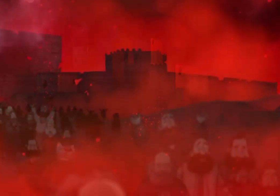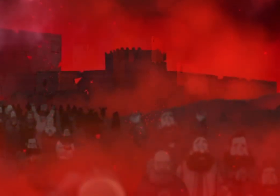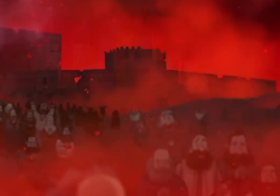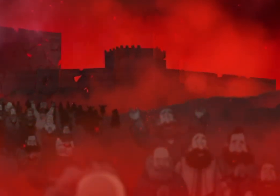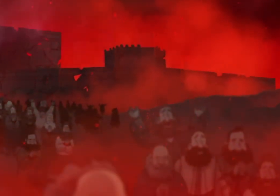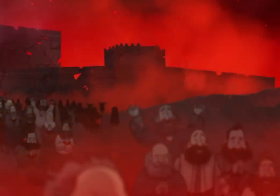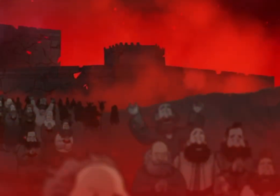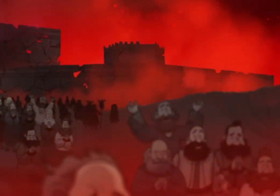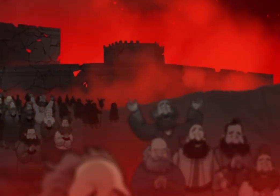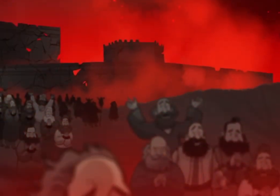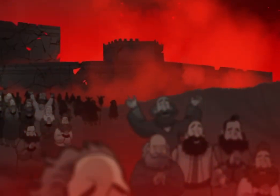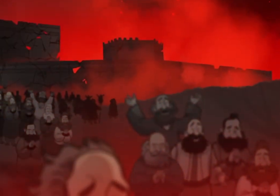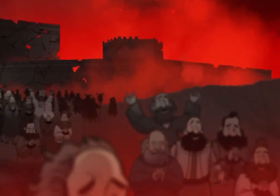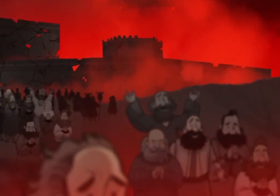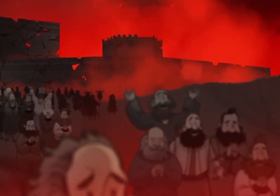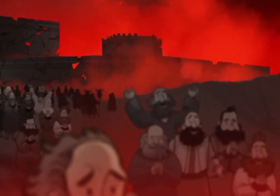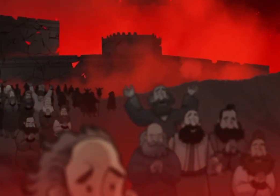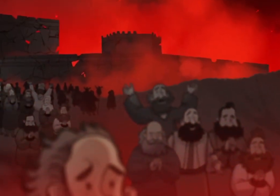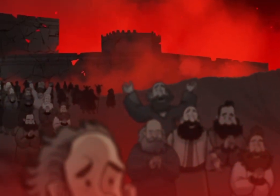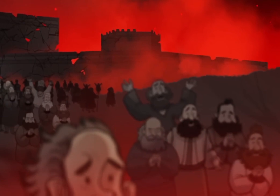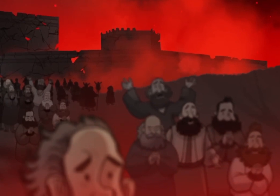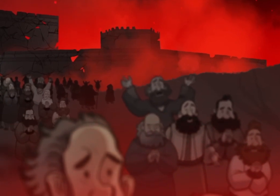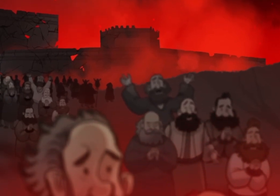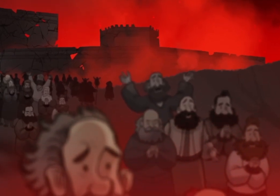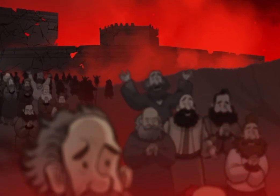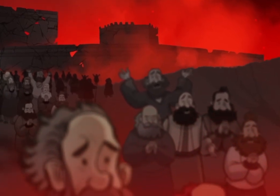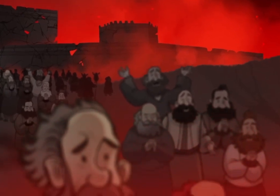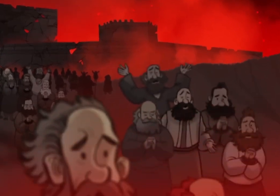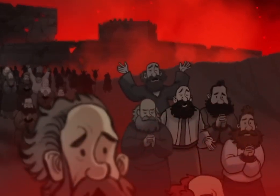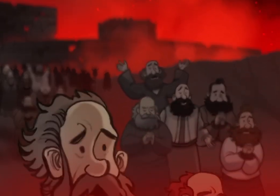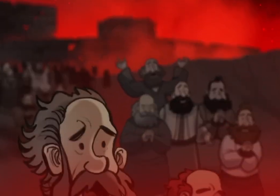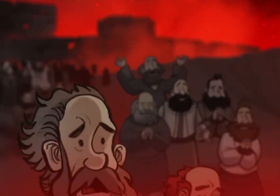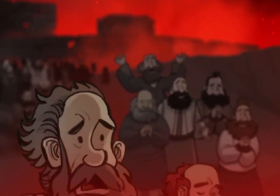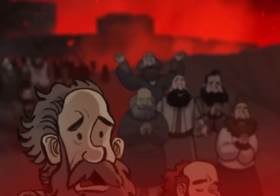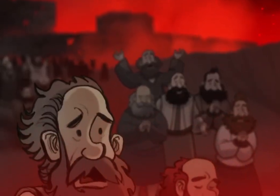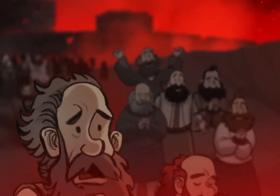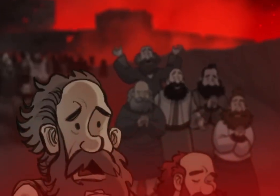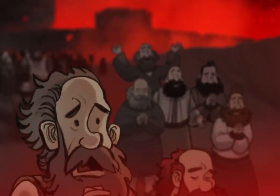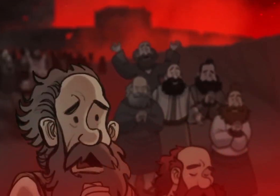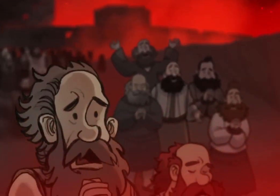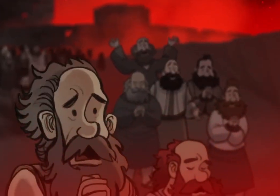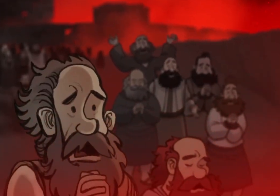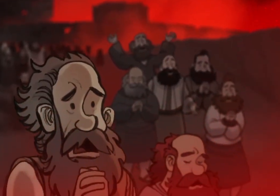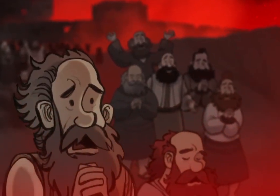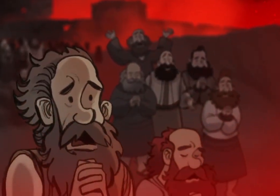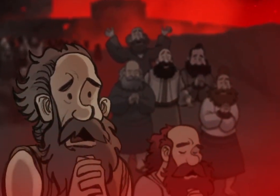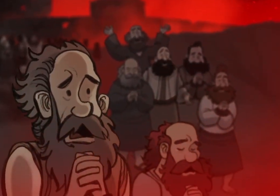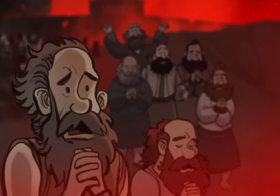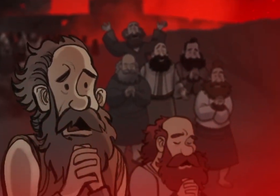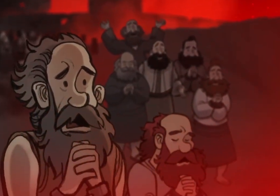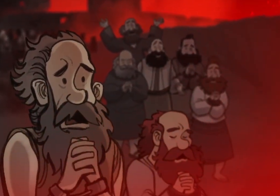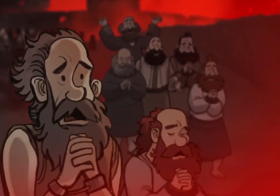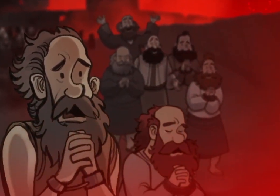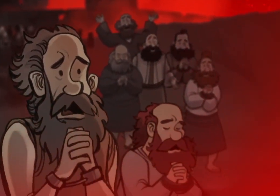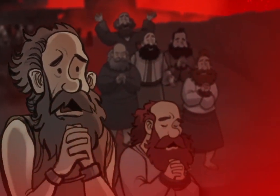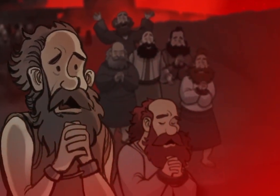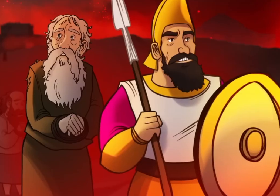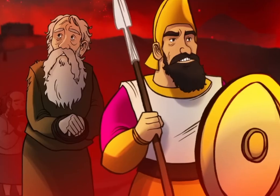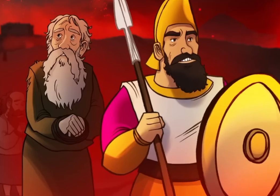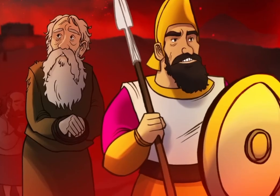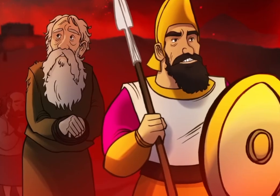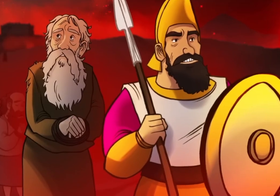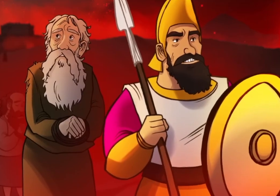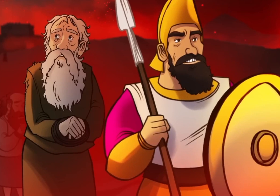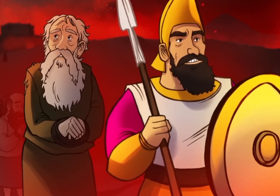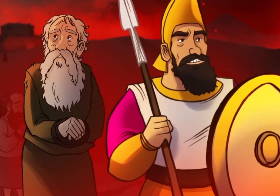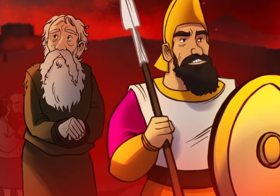and idolatry, God allowed His people, the Israelites, to be taken captive by the Empire of Babylon.